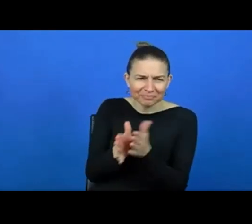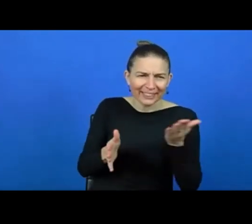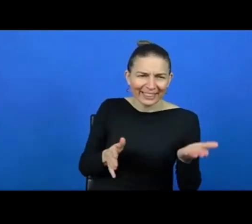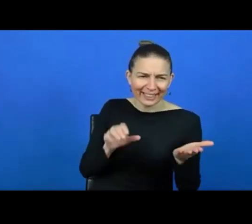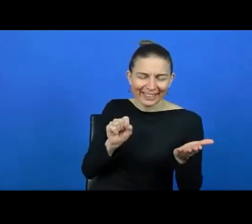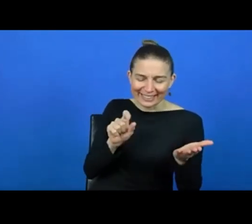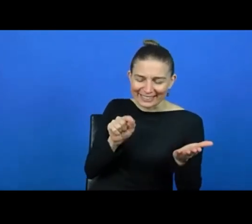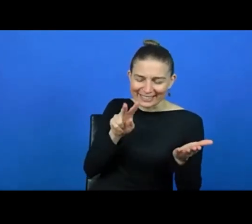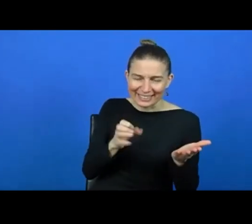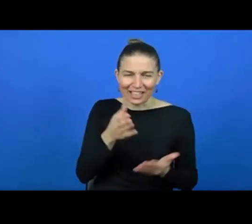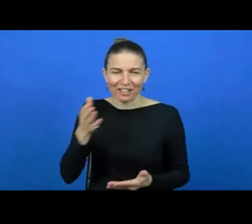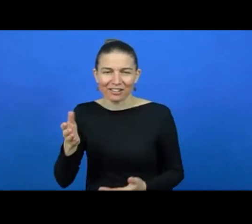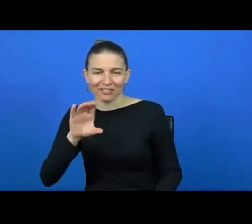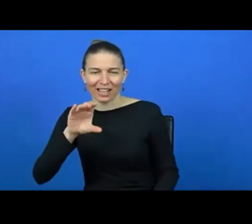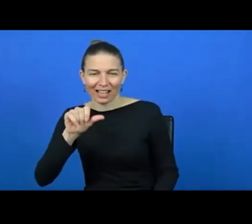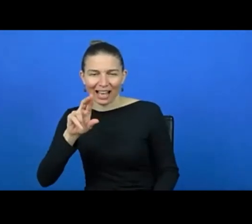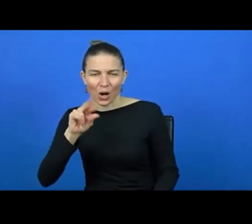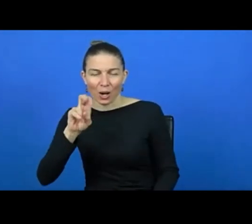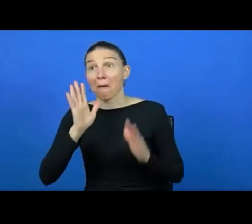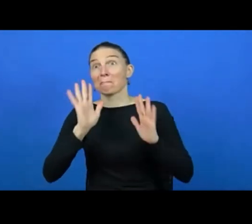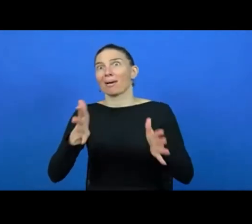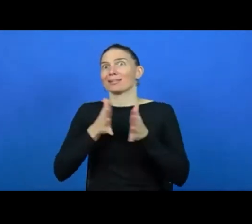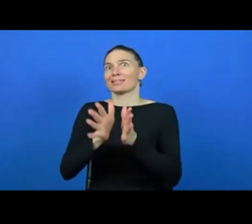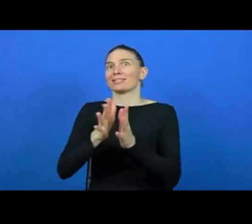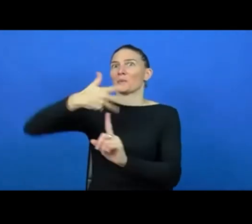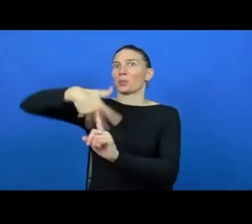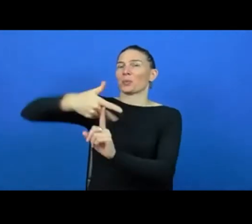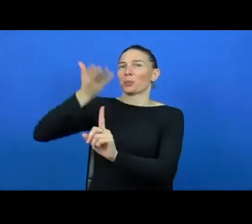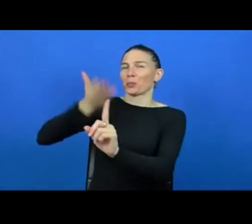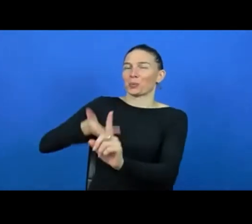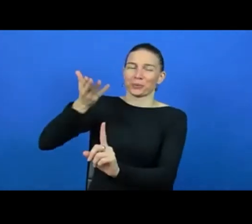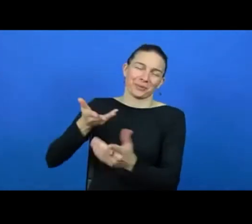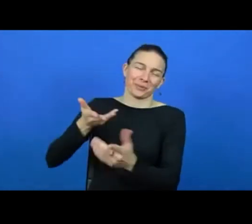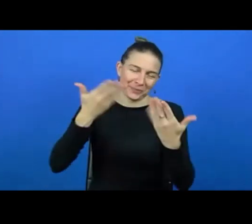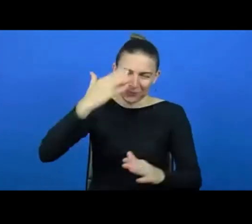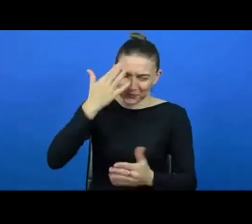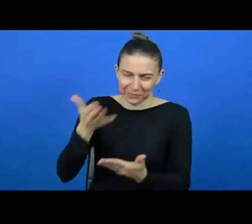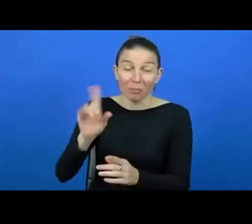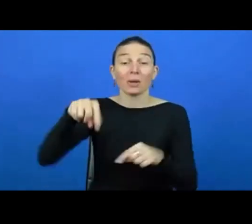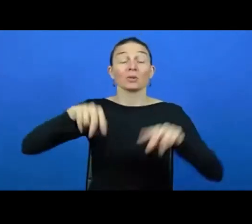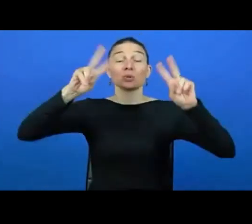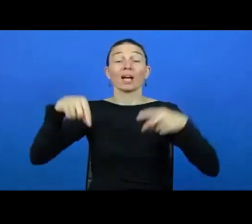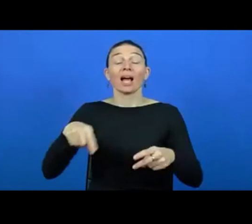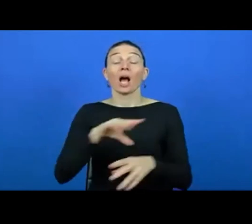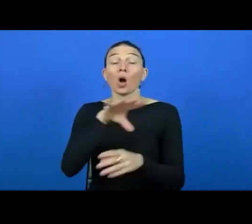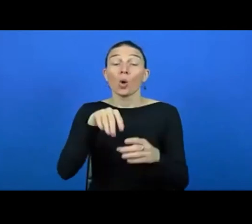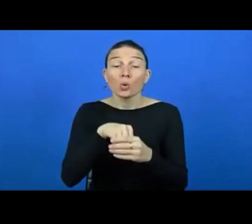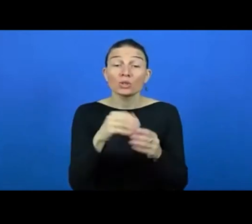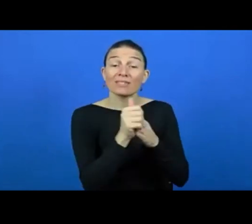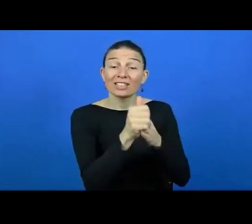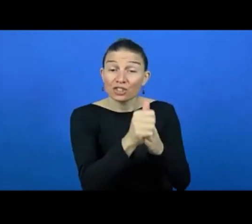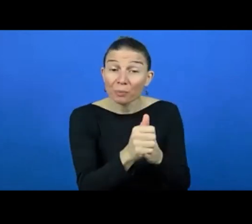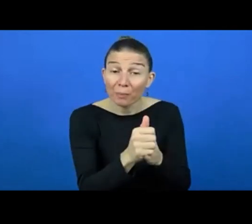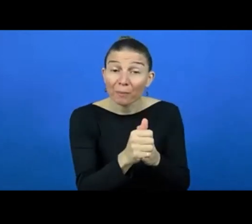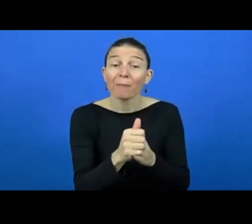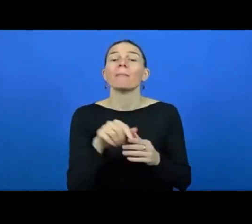they're very well known in the sector. So today's session is titled Inclusive Leadership, the Essential Component for